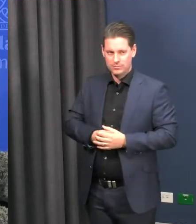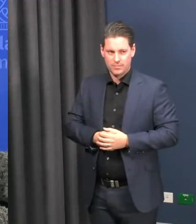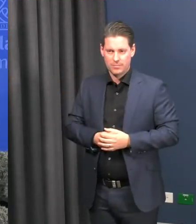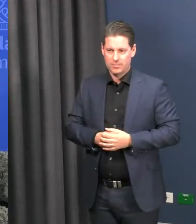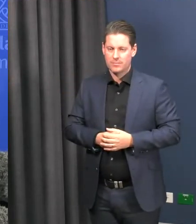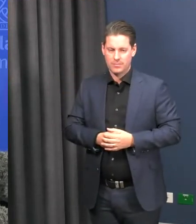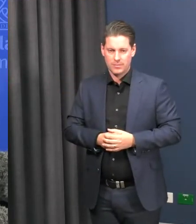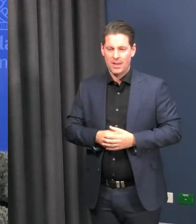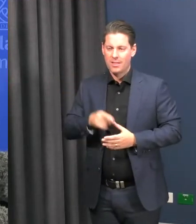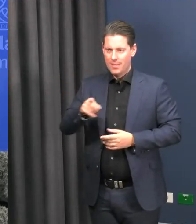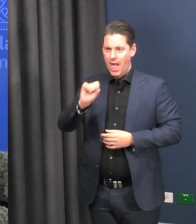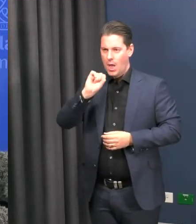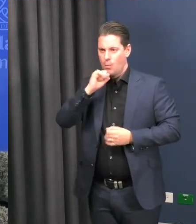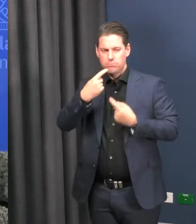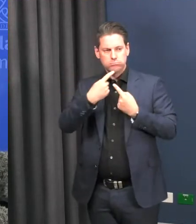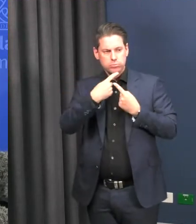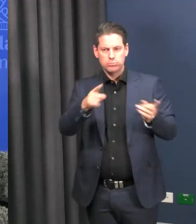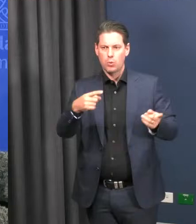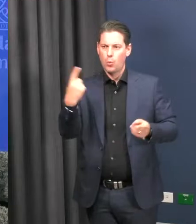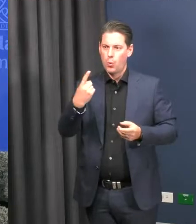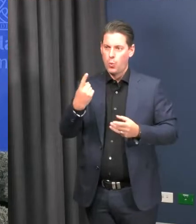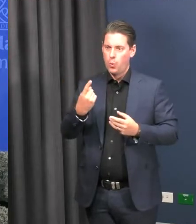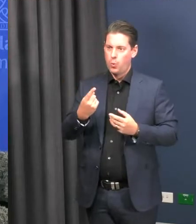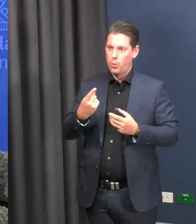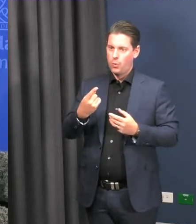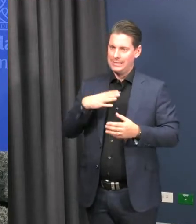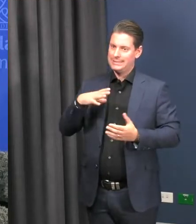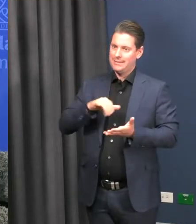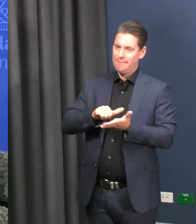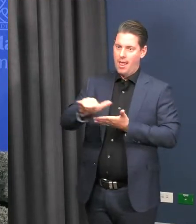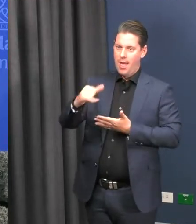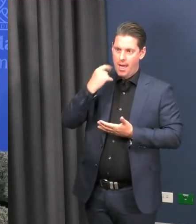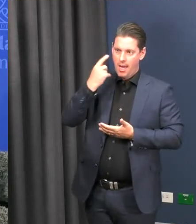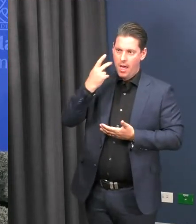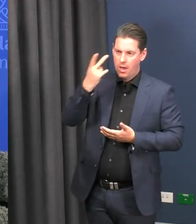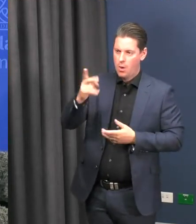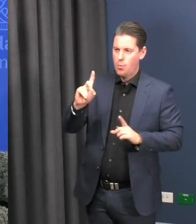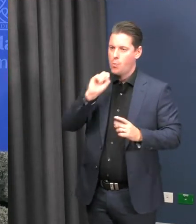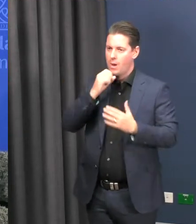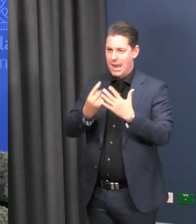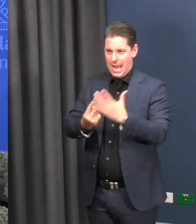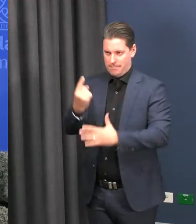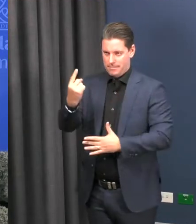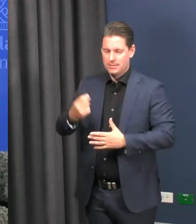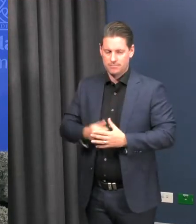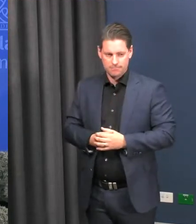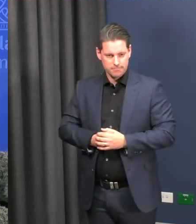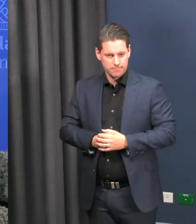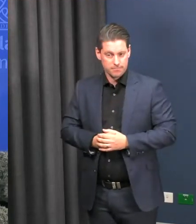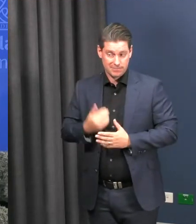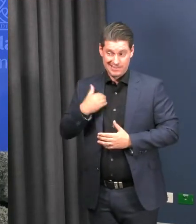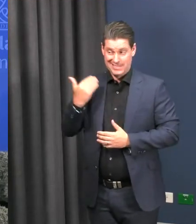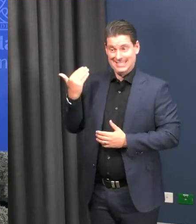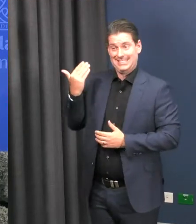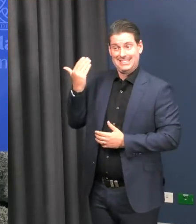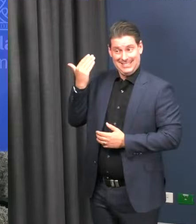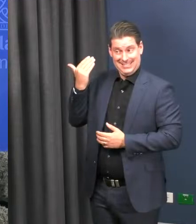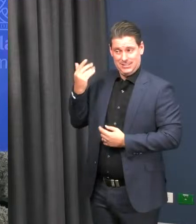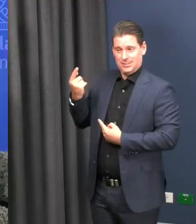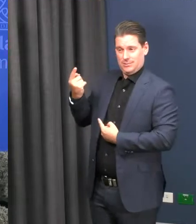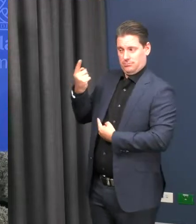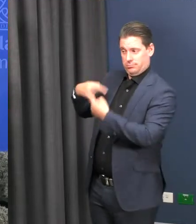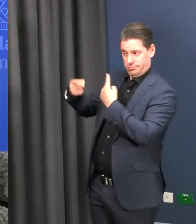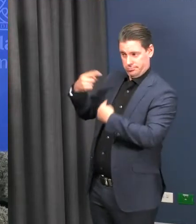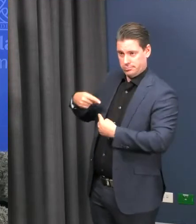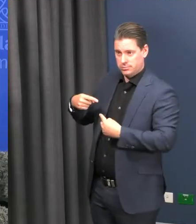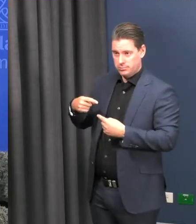the passengers, and we'll play our role as well as that comes to hand. I've just received moments ago information